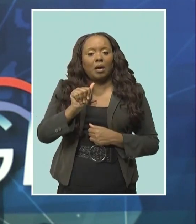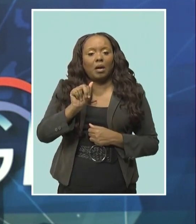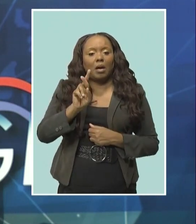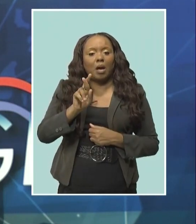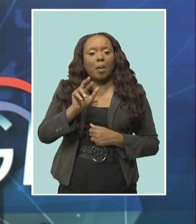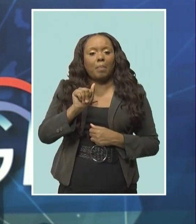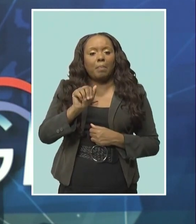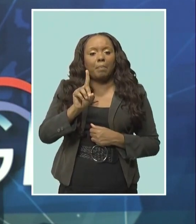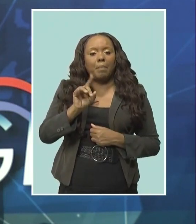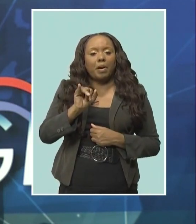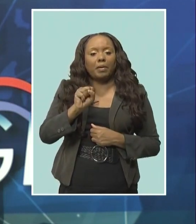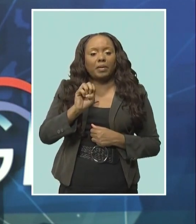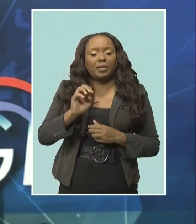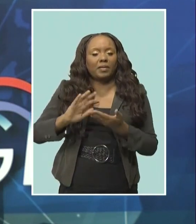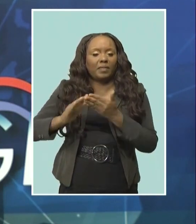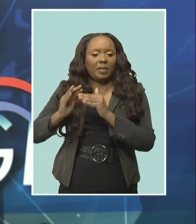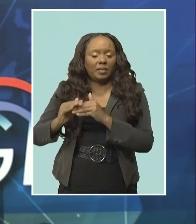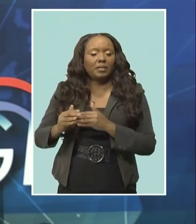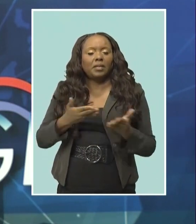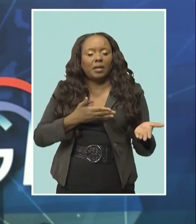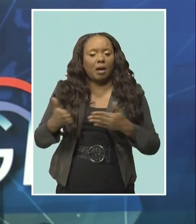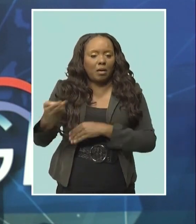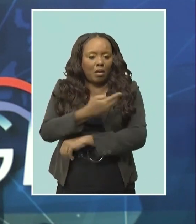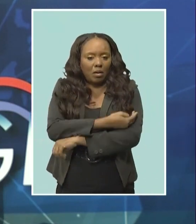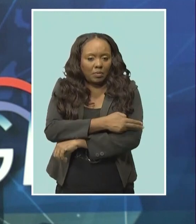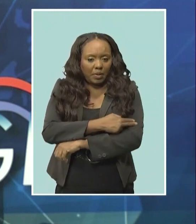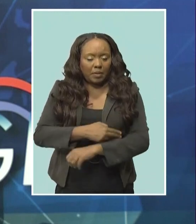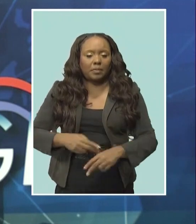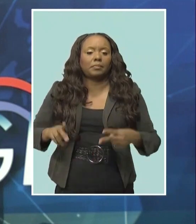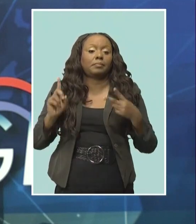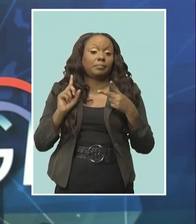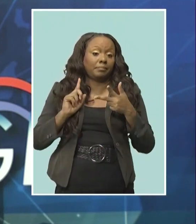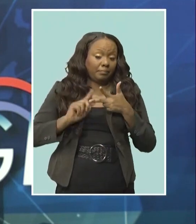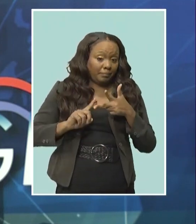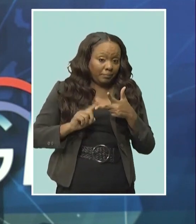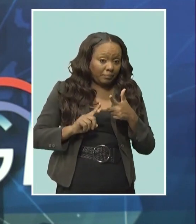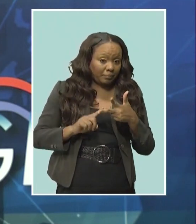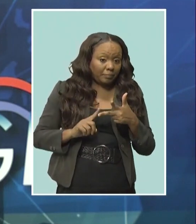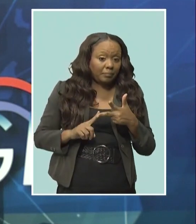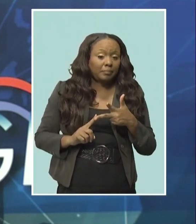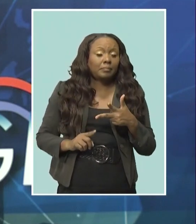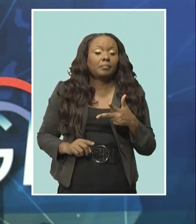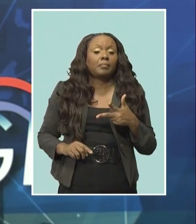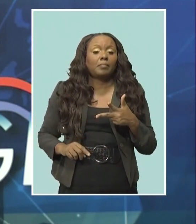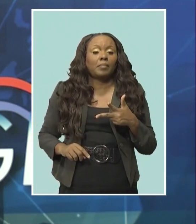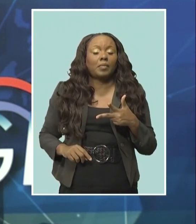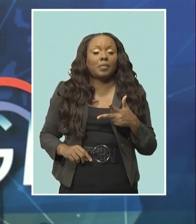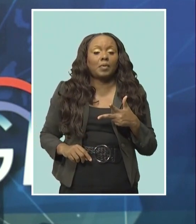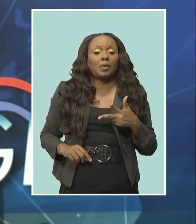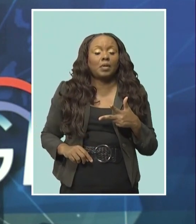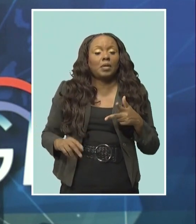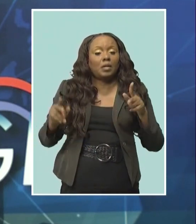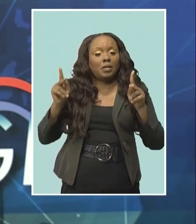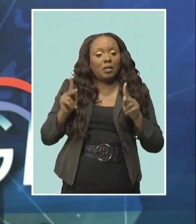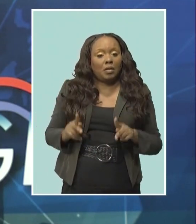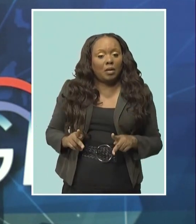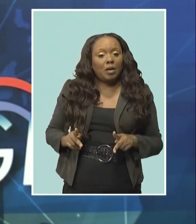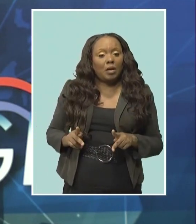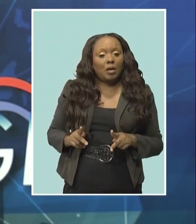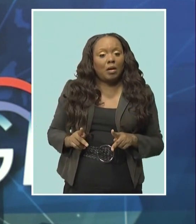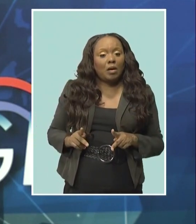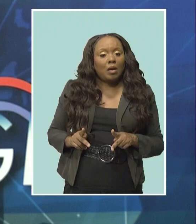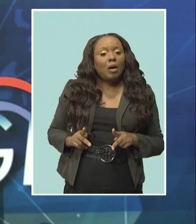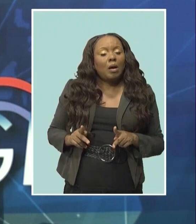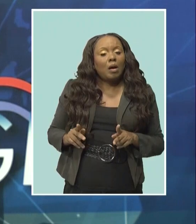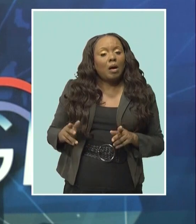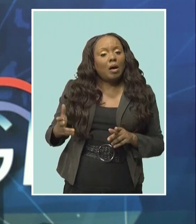was taken to hospital for treatment. Additionally, the police are reporting that a 42-year-old woman was forced to seek medical